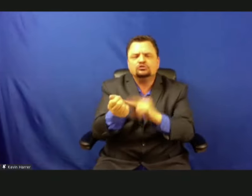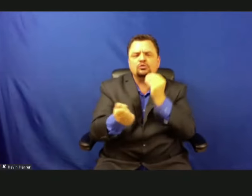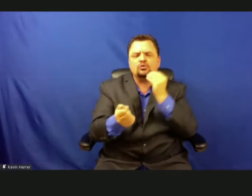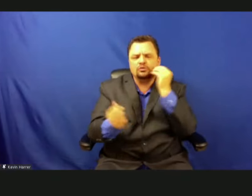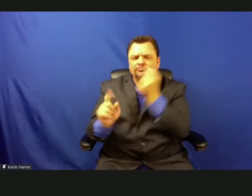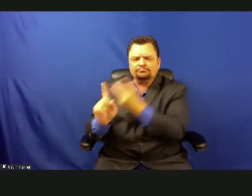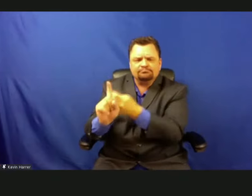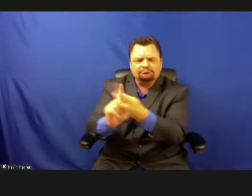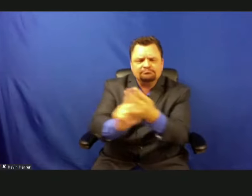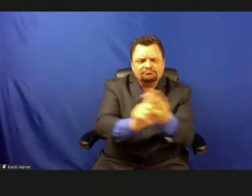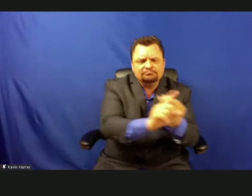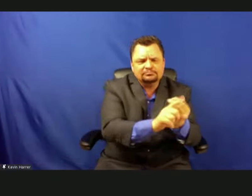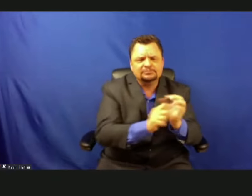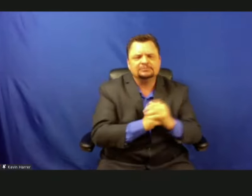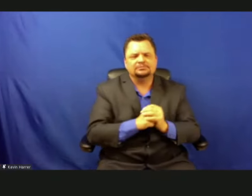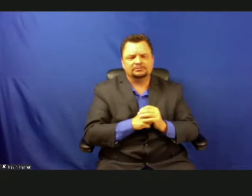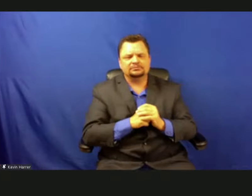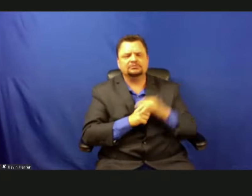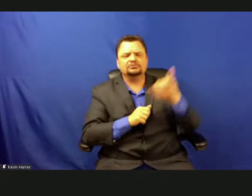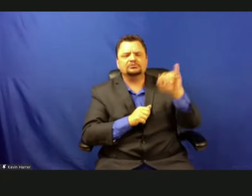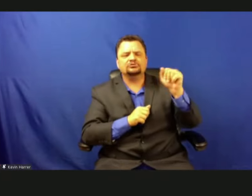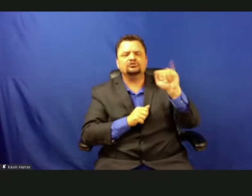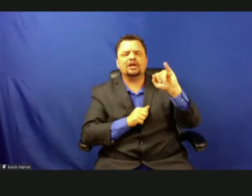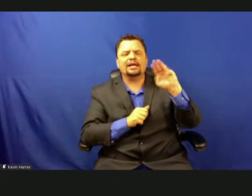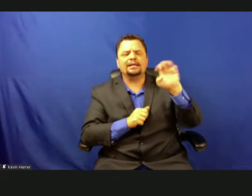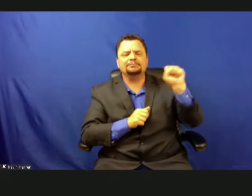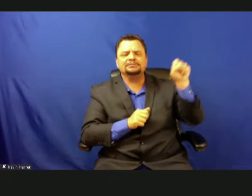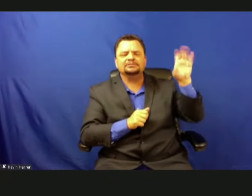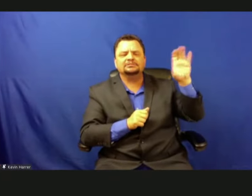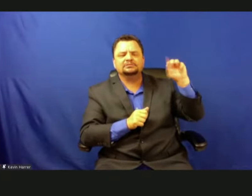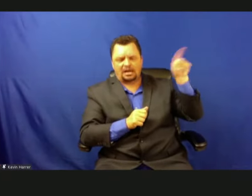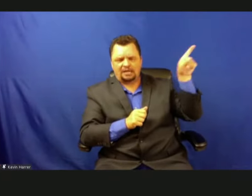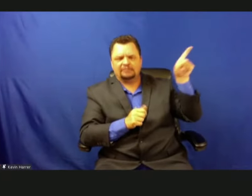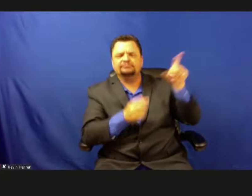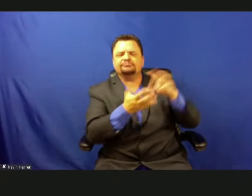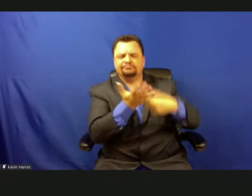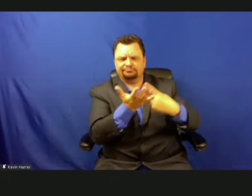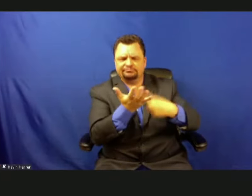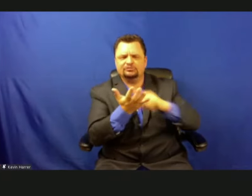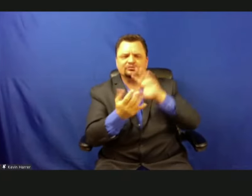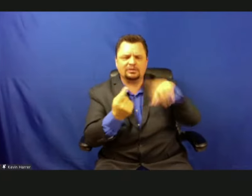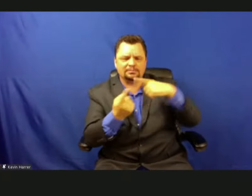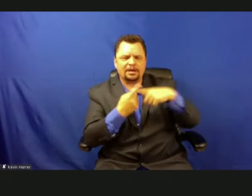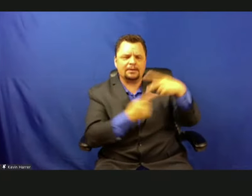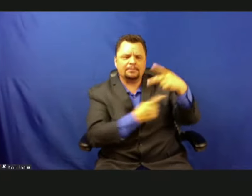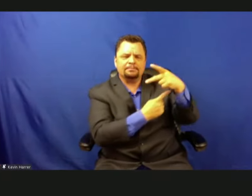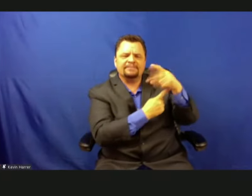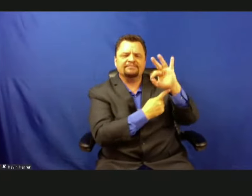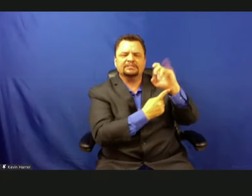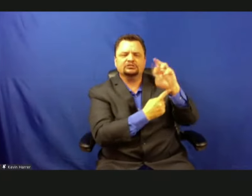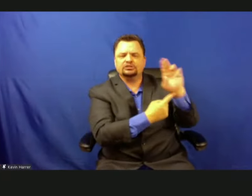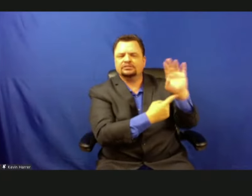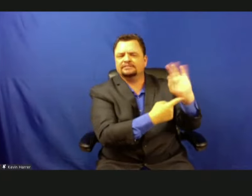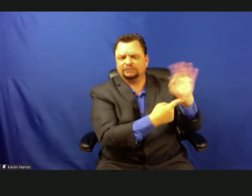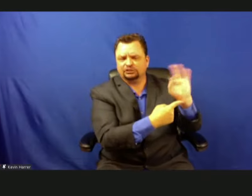essentially got Pfizer initially, everybody will be offered that booster. And these are folks in their 70s, 80s, 90s,